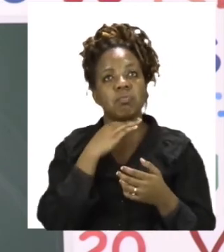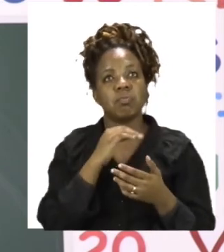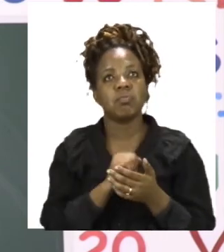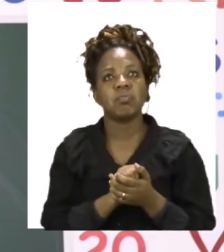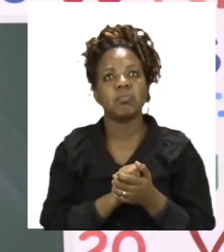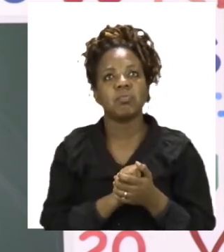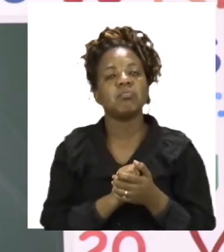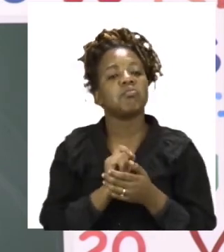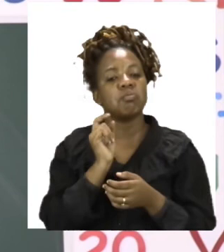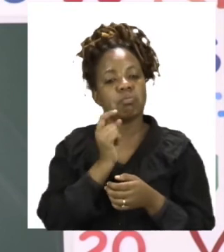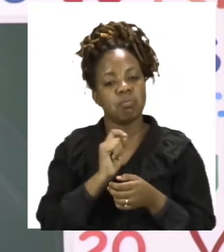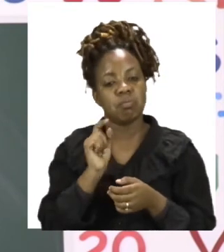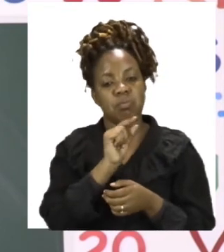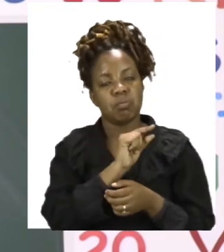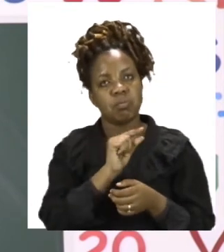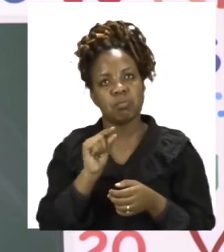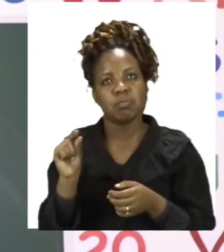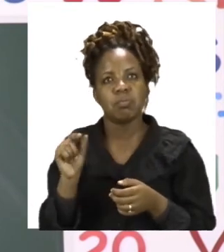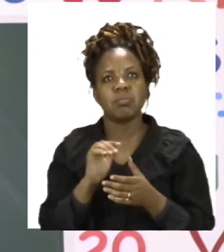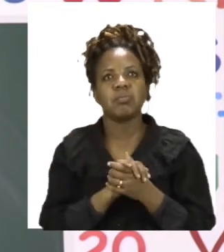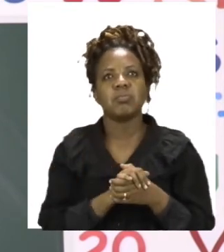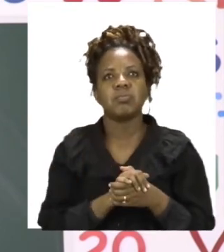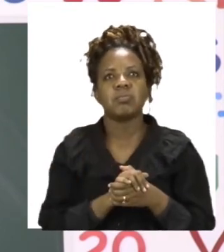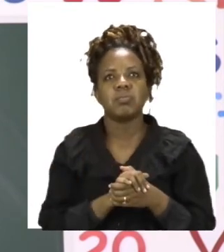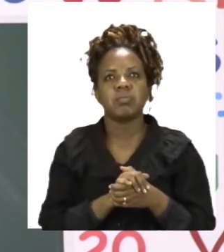certain sentence. So if we say